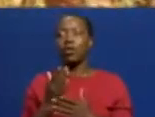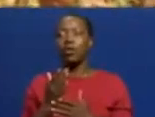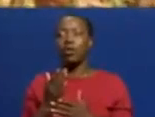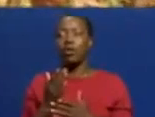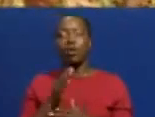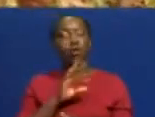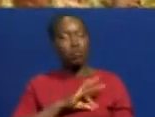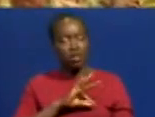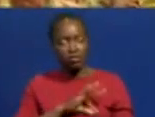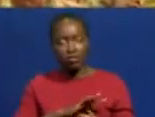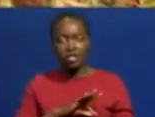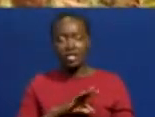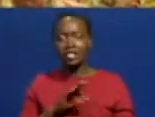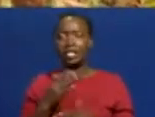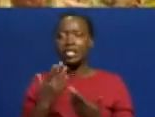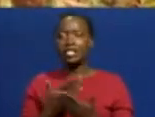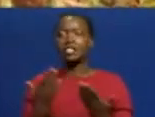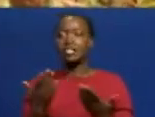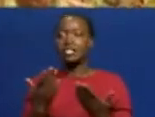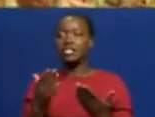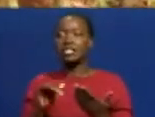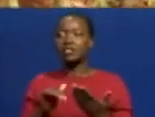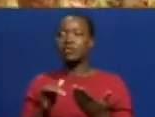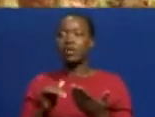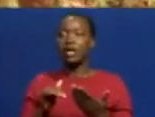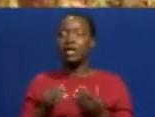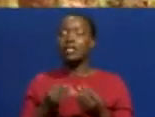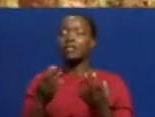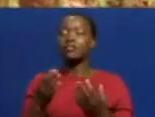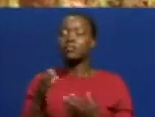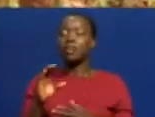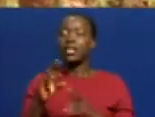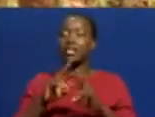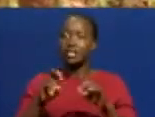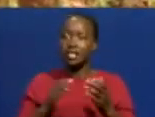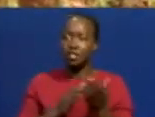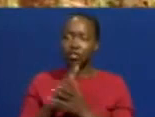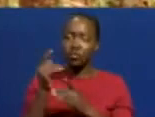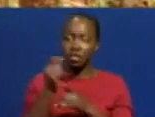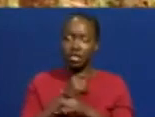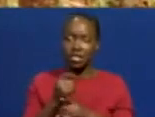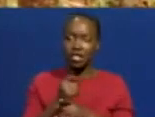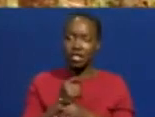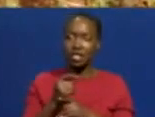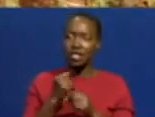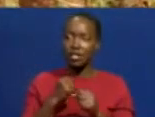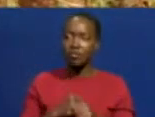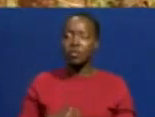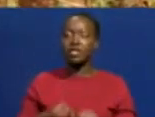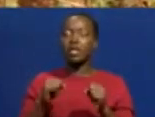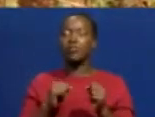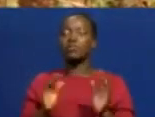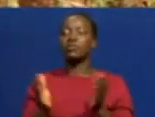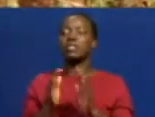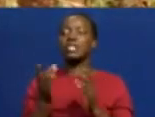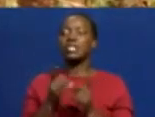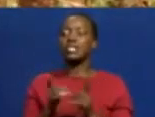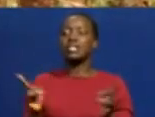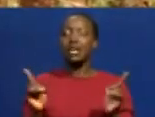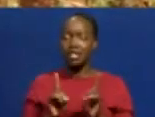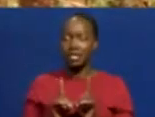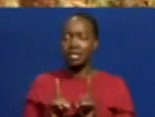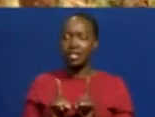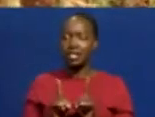through benefited seeds that were issued out by ICRISAT, through their training, they've been able to encourage us